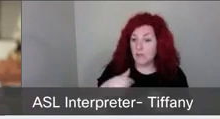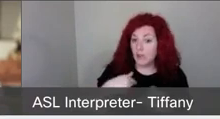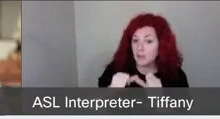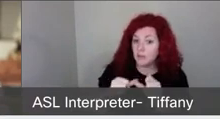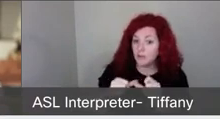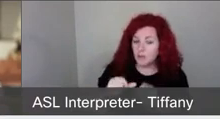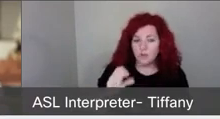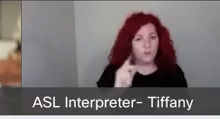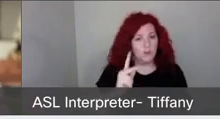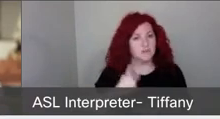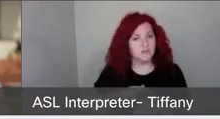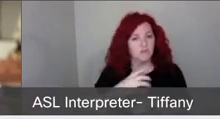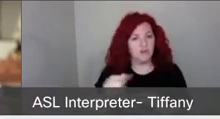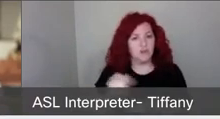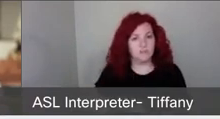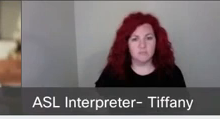Okay.